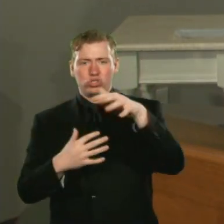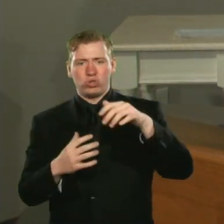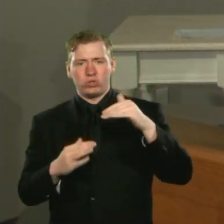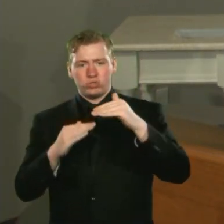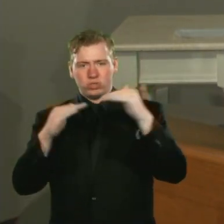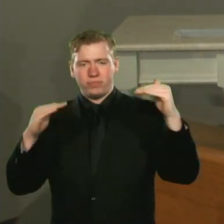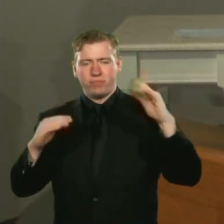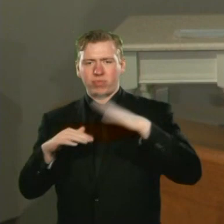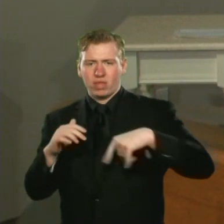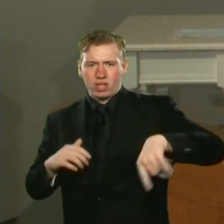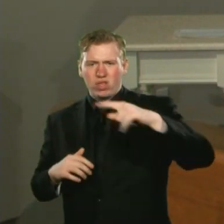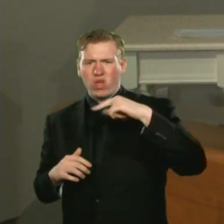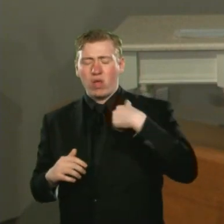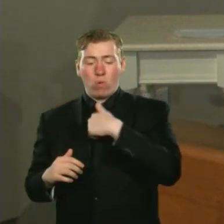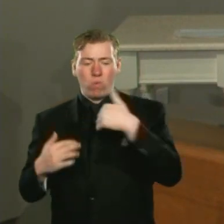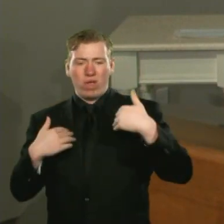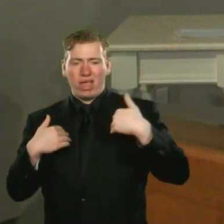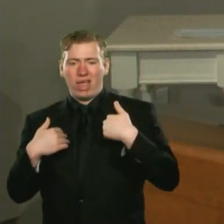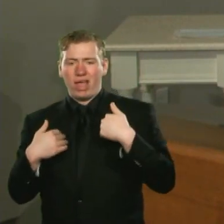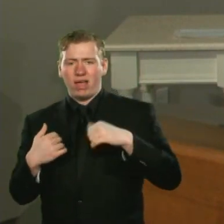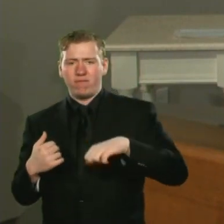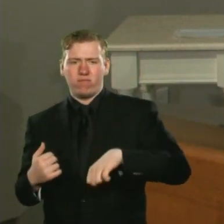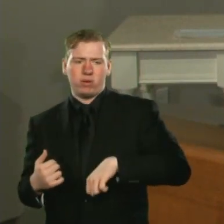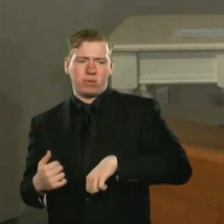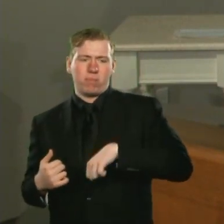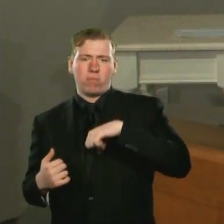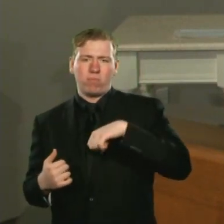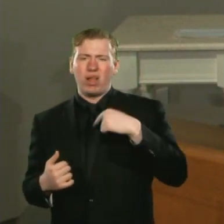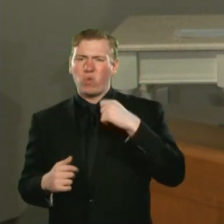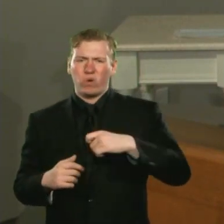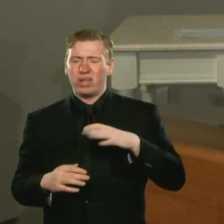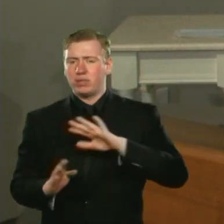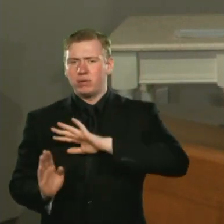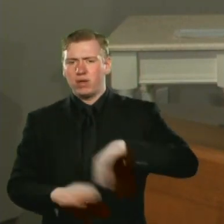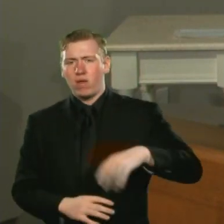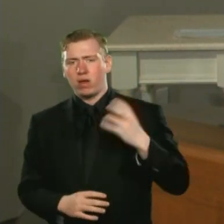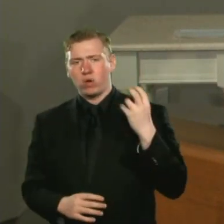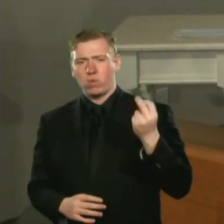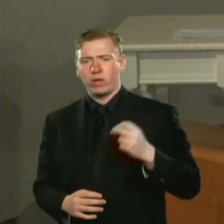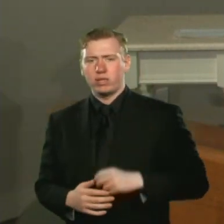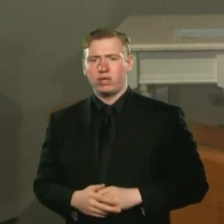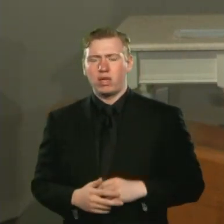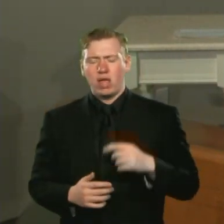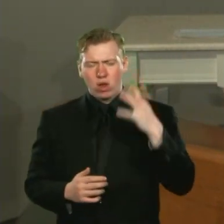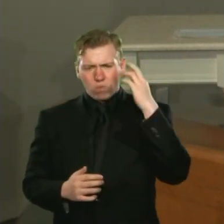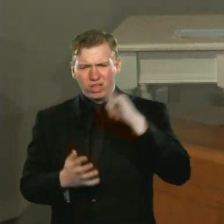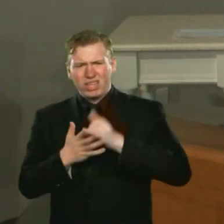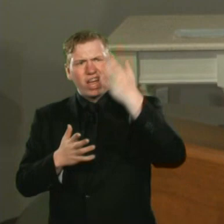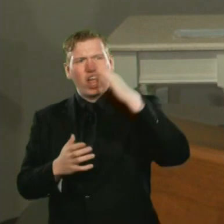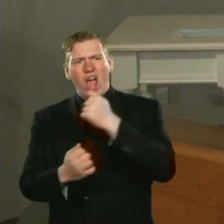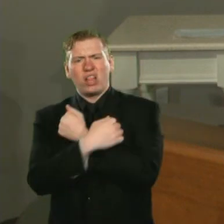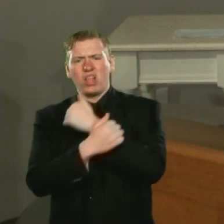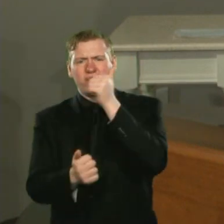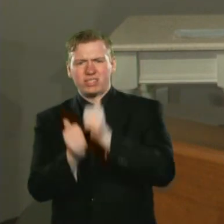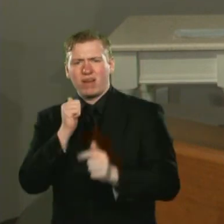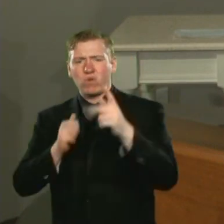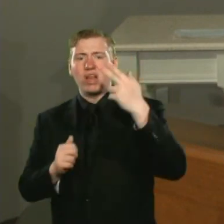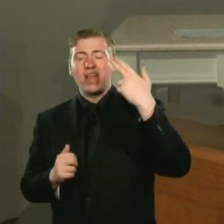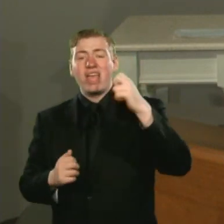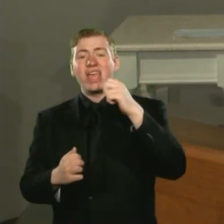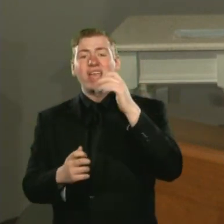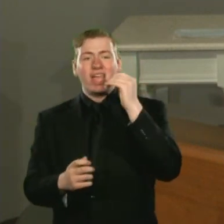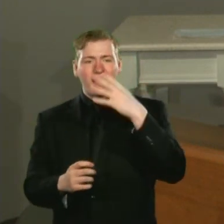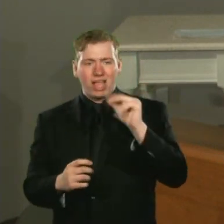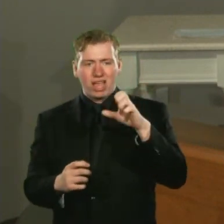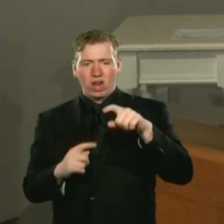prejudice that creep up in our pride, we ought to knock it off real quickly. And realize that God loves everybody. He cares about them.